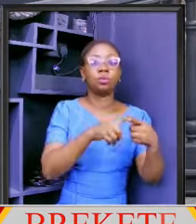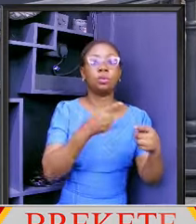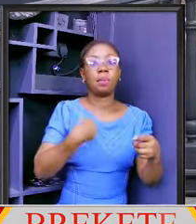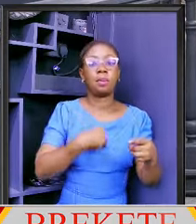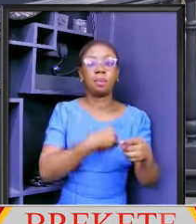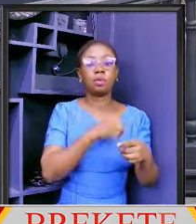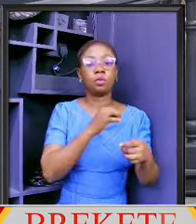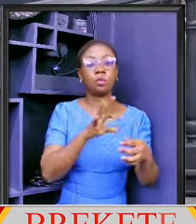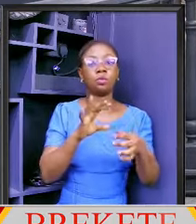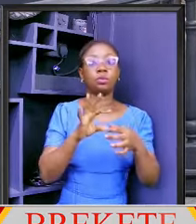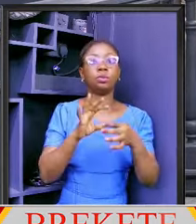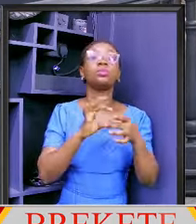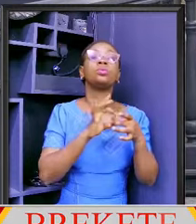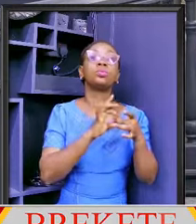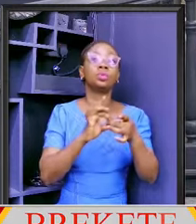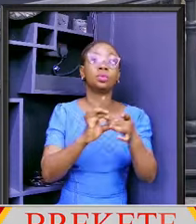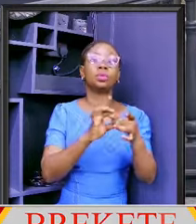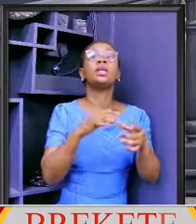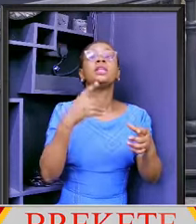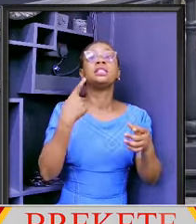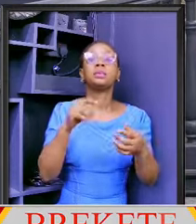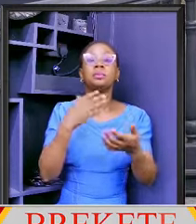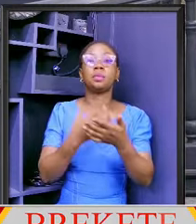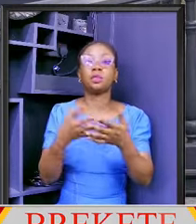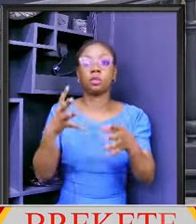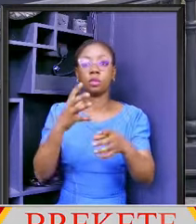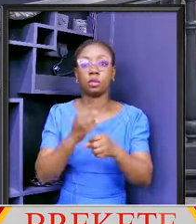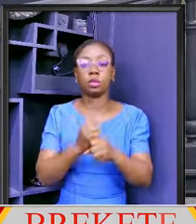money collected should be sent to the treasurer.